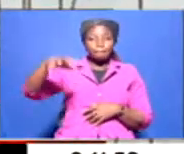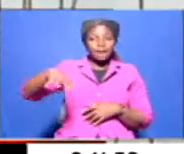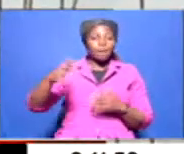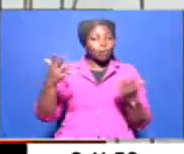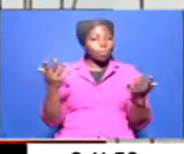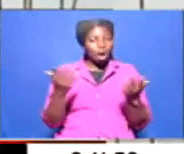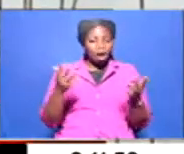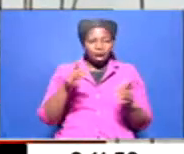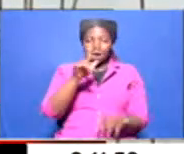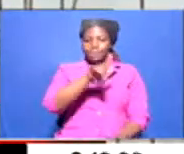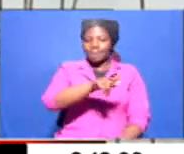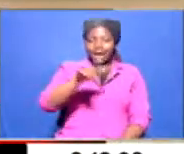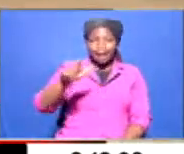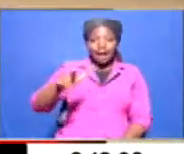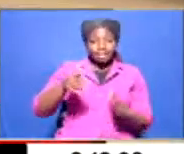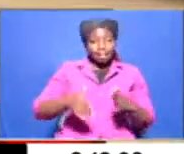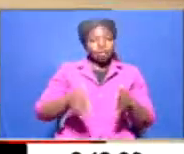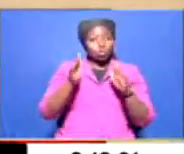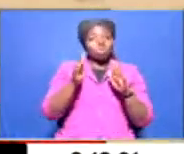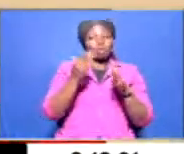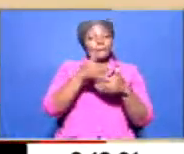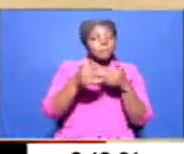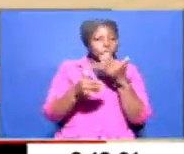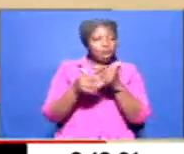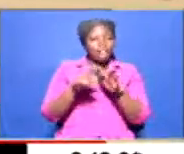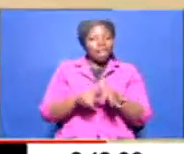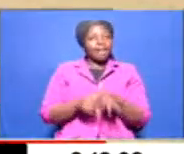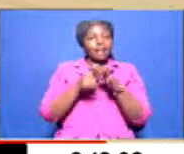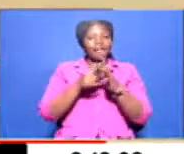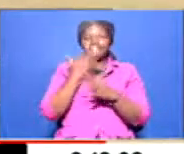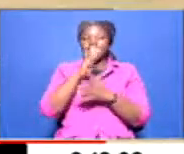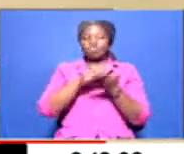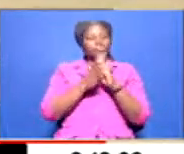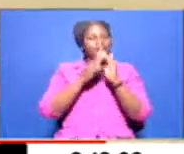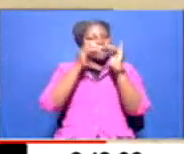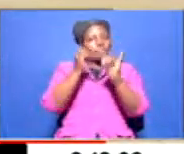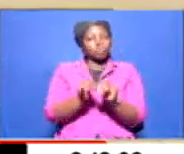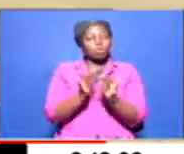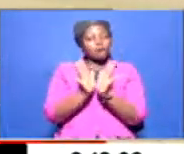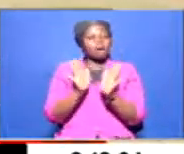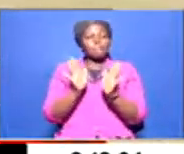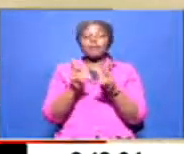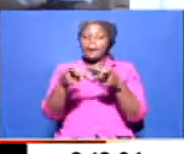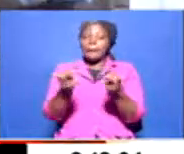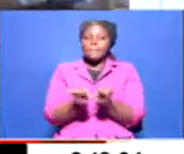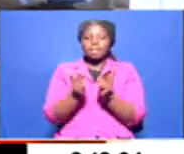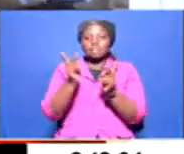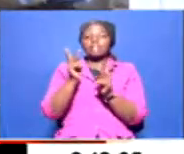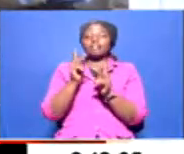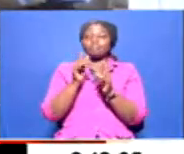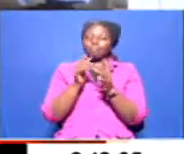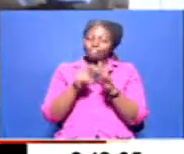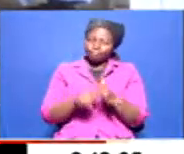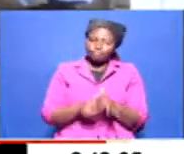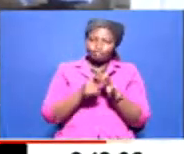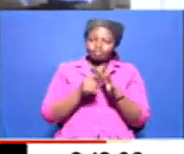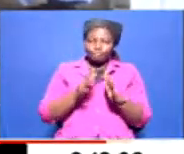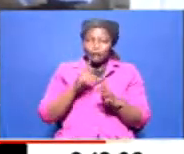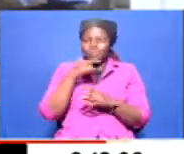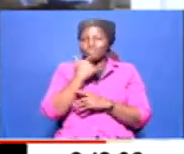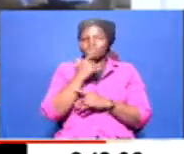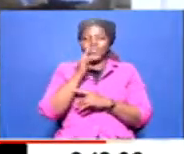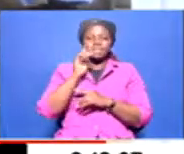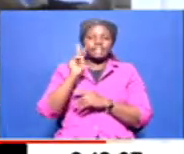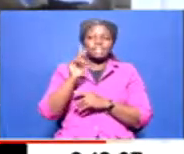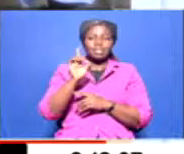Langata Road was remodeled and redeveloped into ultra-modern public utility by the Kenya Defense Forces. All eyes will be on